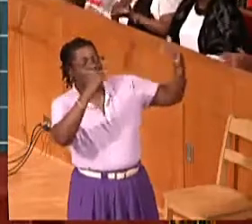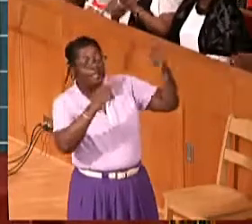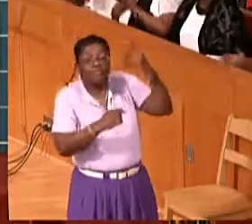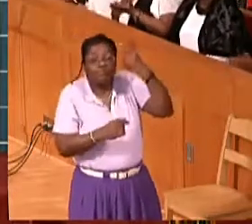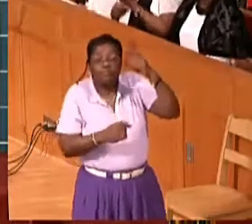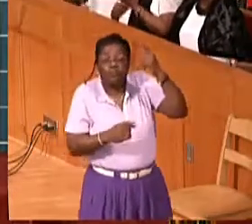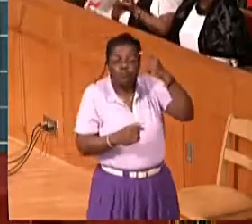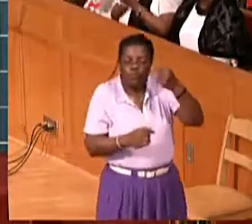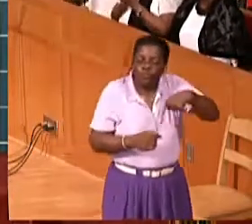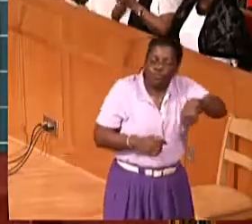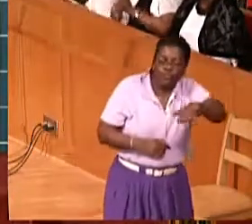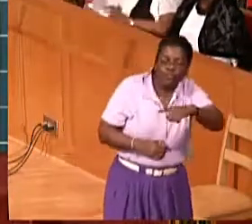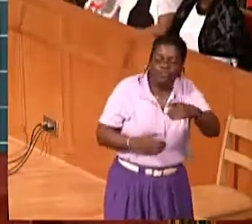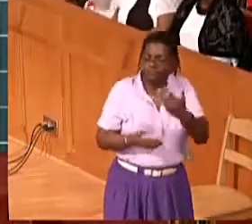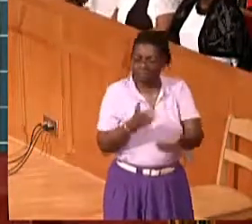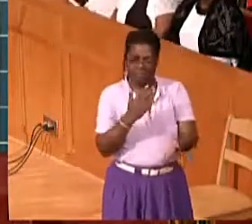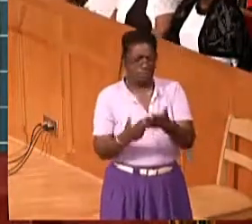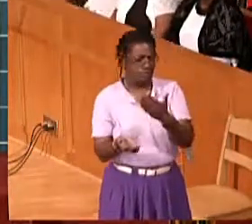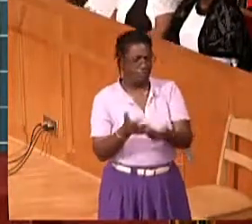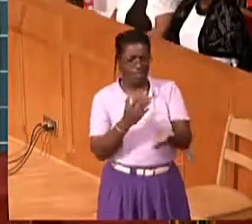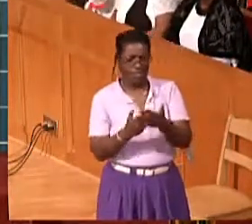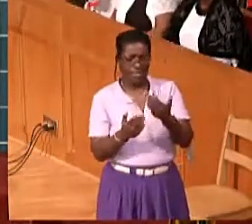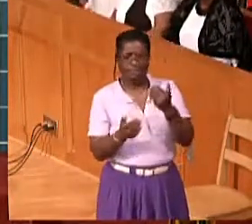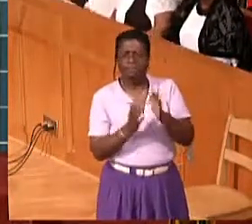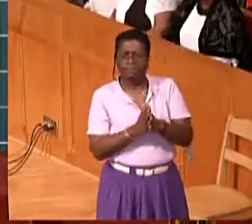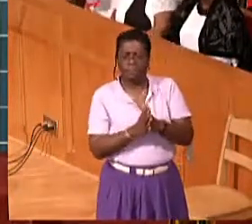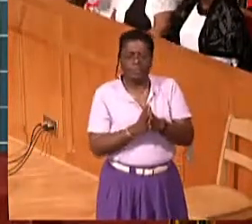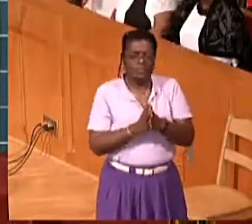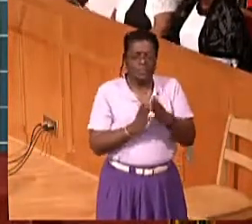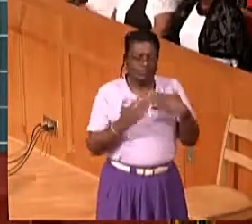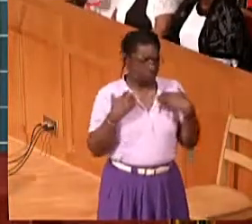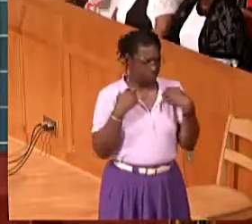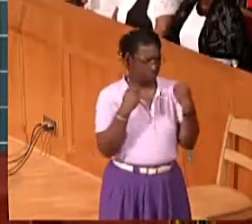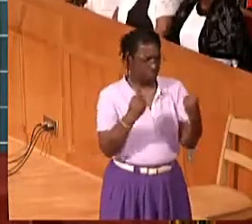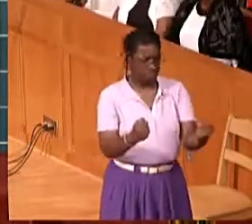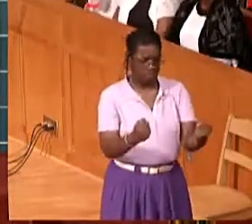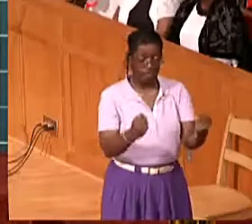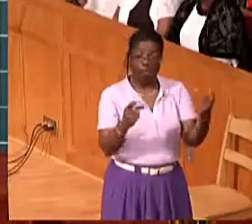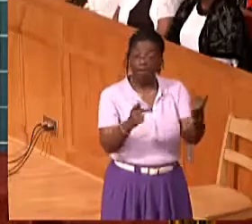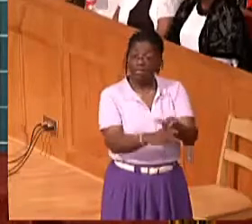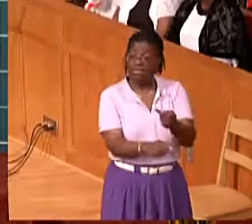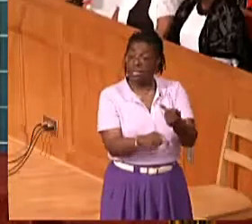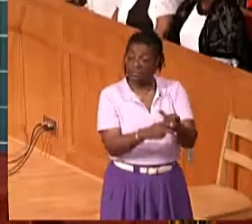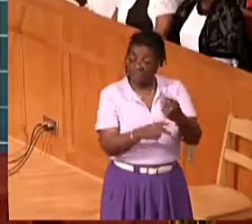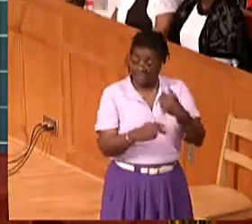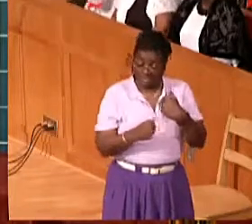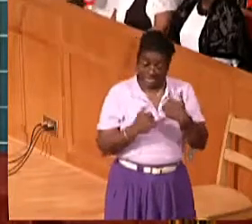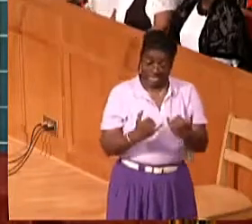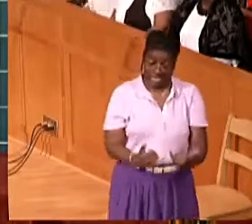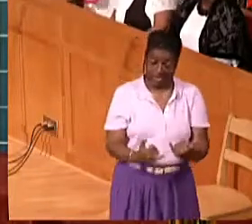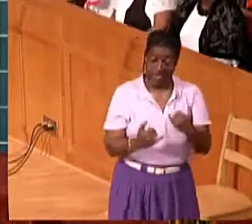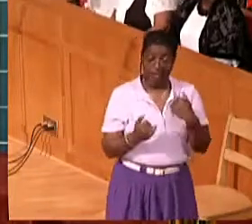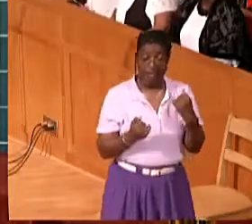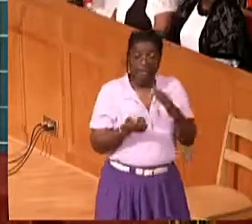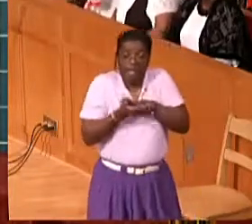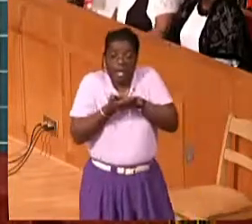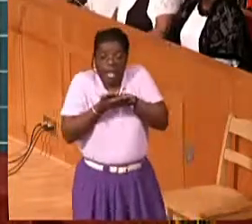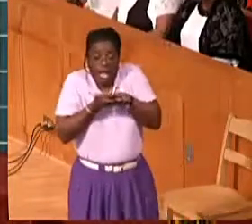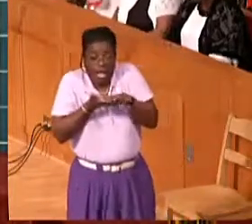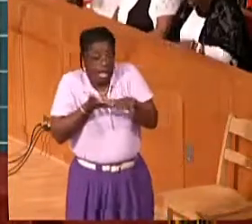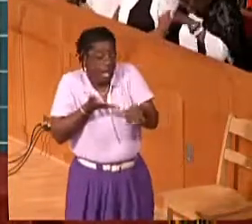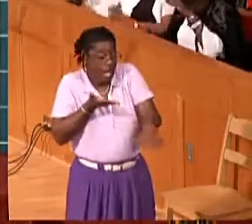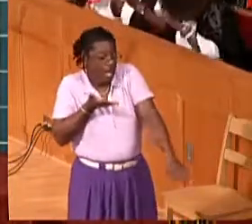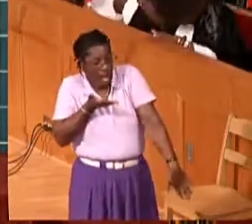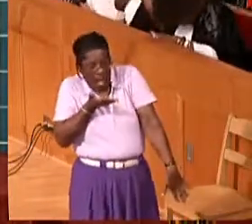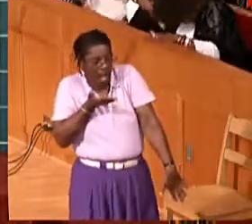here? It does not matter what kind of car you're in. I drive a nice car. Now, I got me a Mercedes